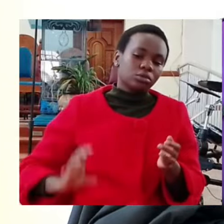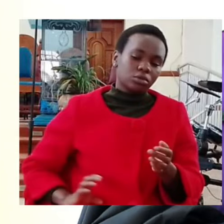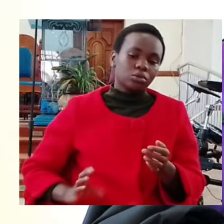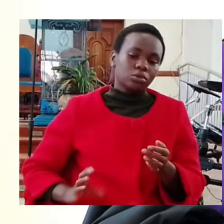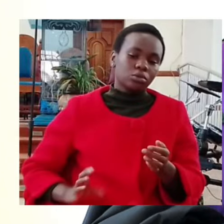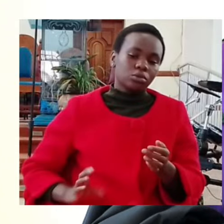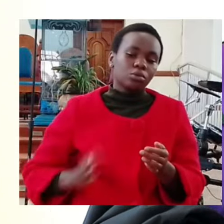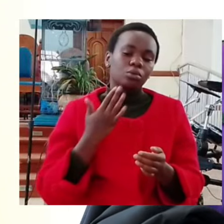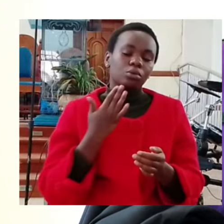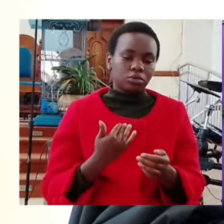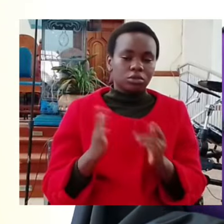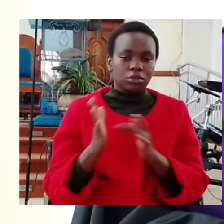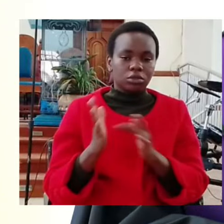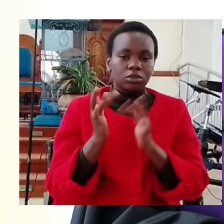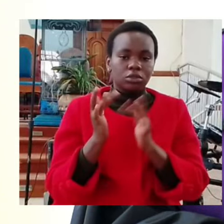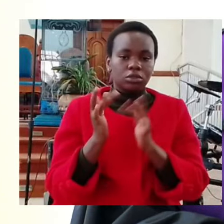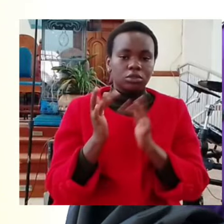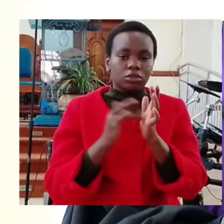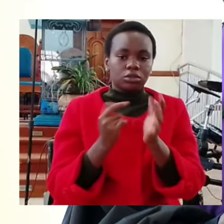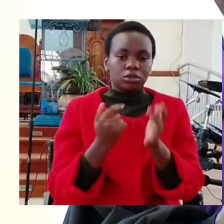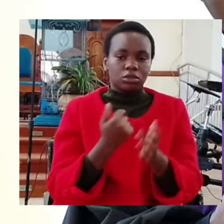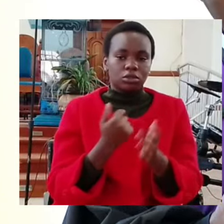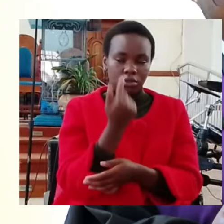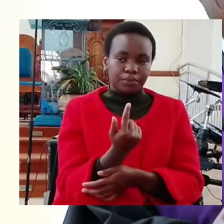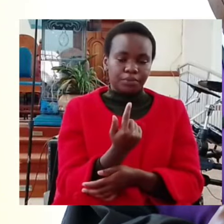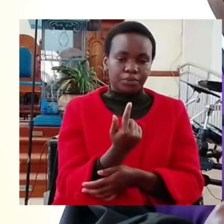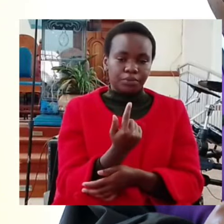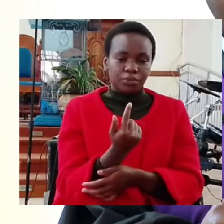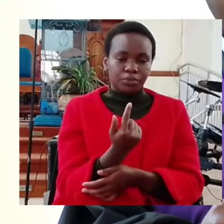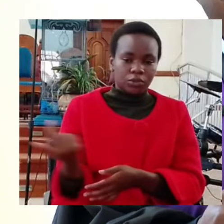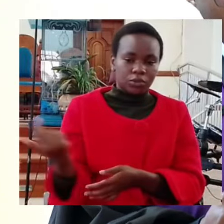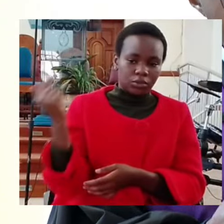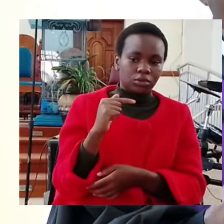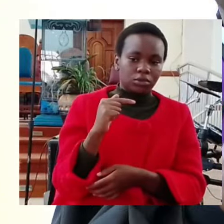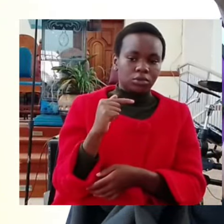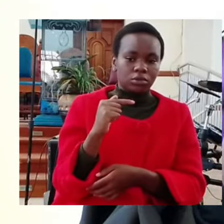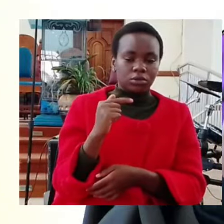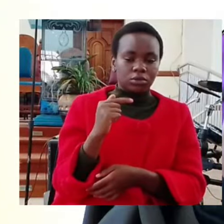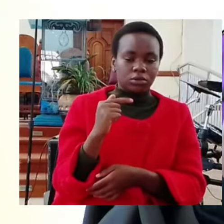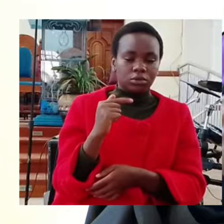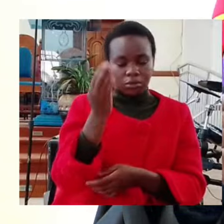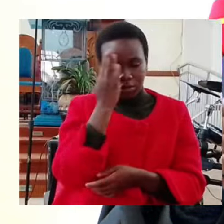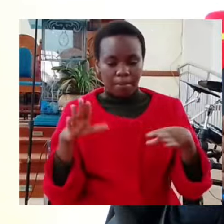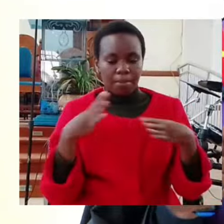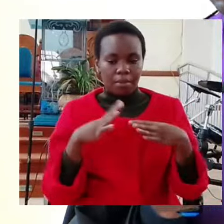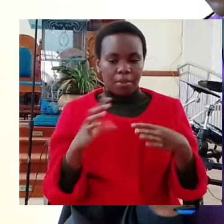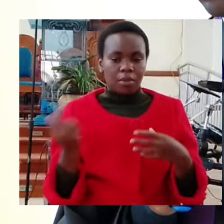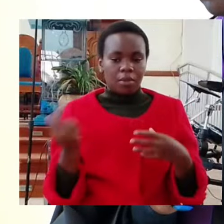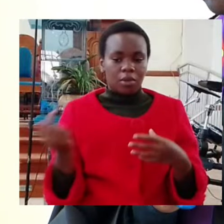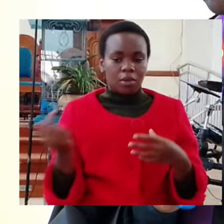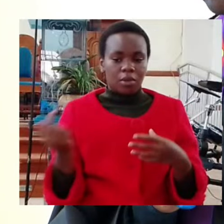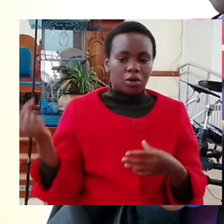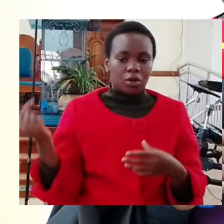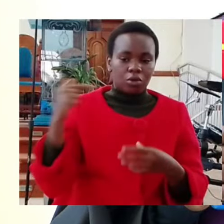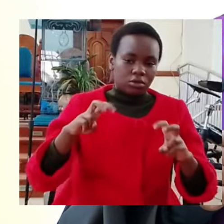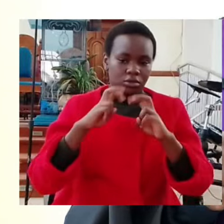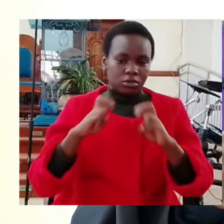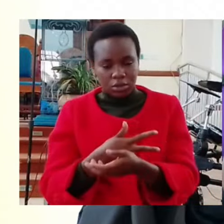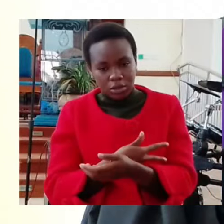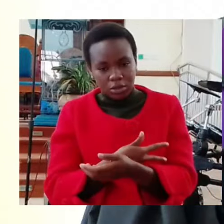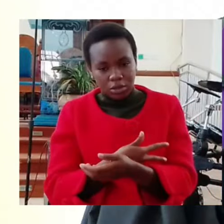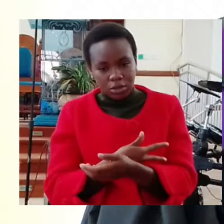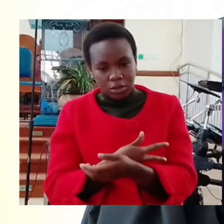aroiga atiriri. Ndio kire kuri aria a Isiraeli. Okire gucaria ngondu iria ciakete atia.